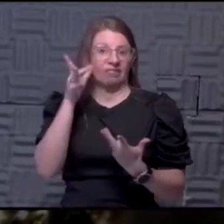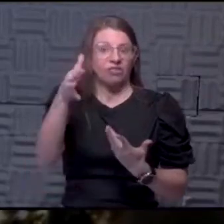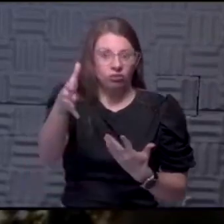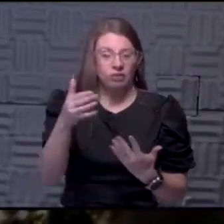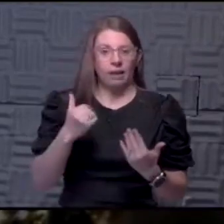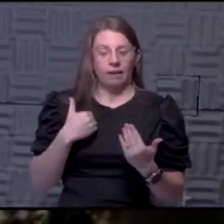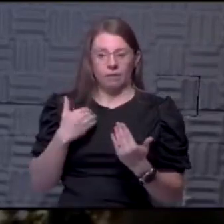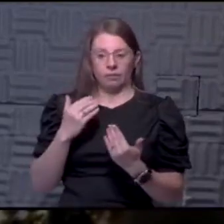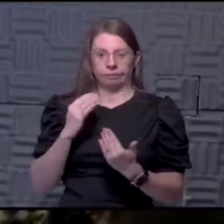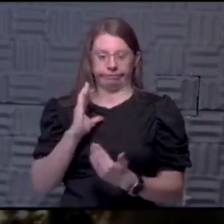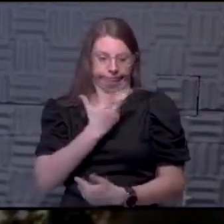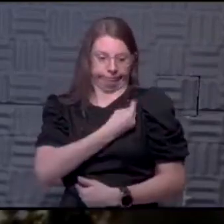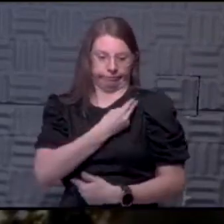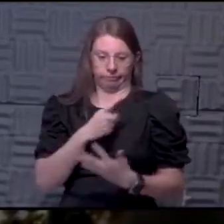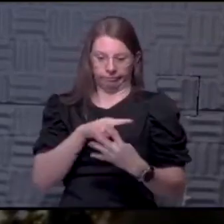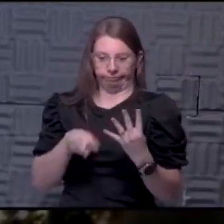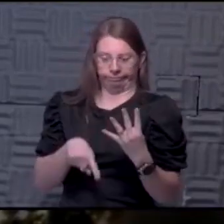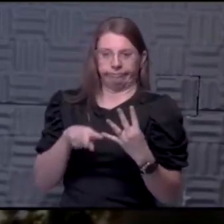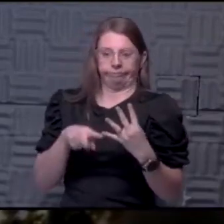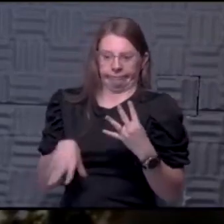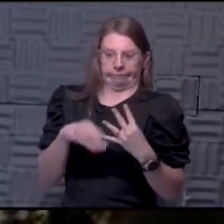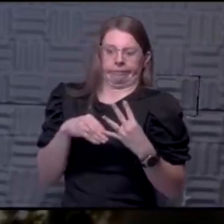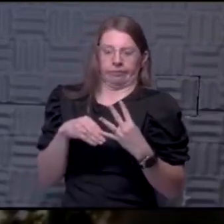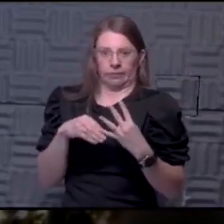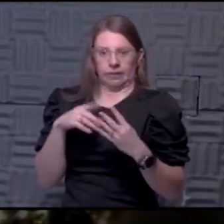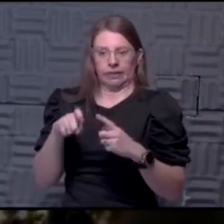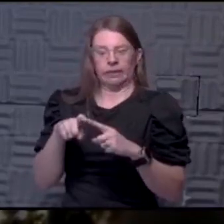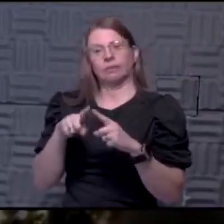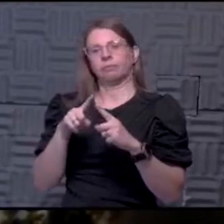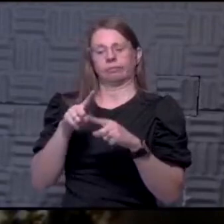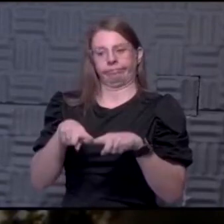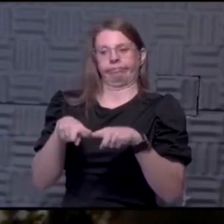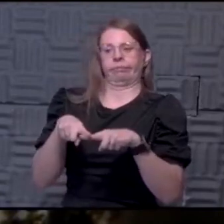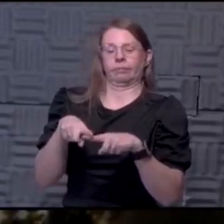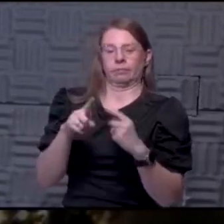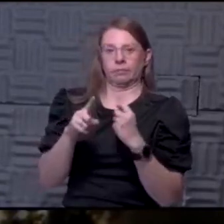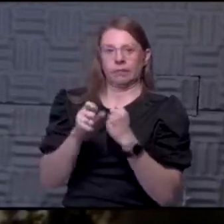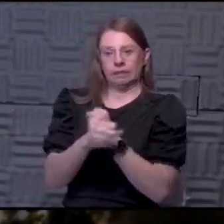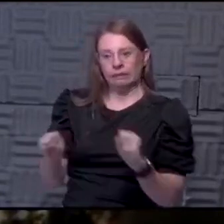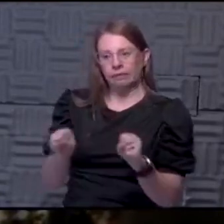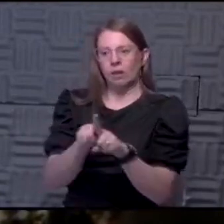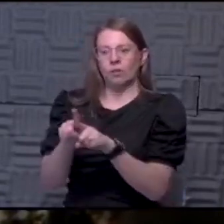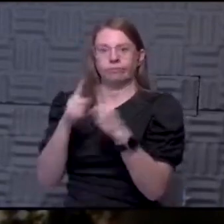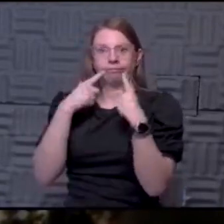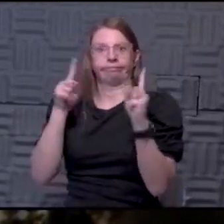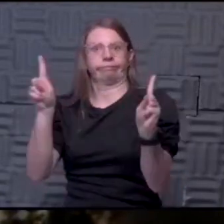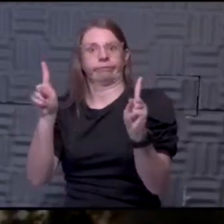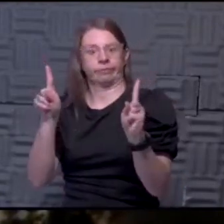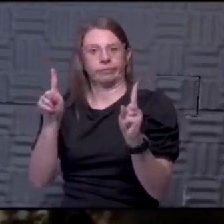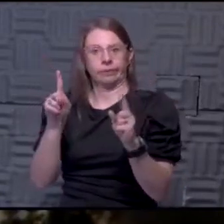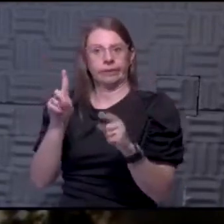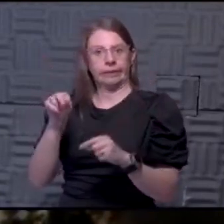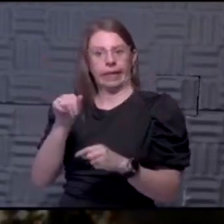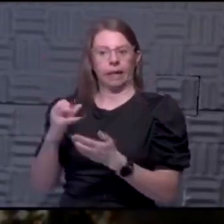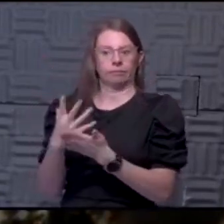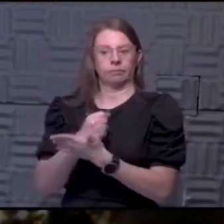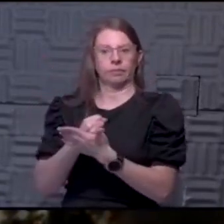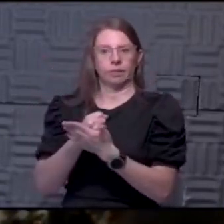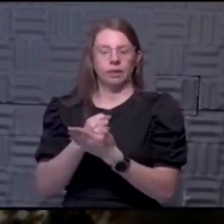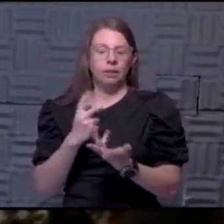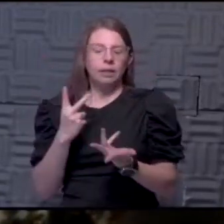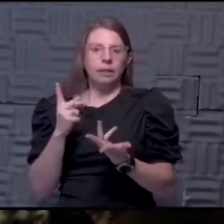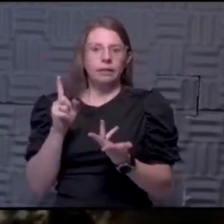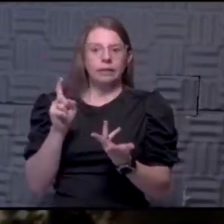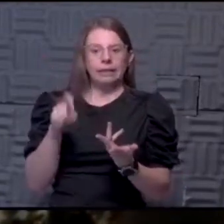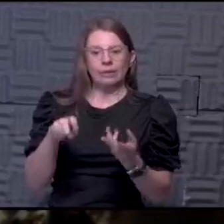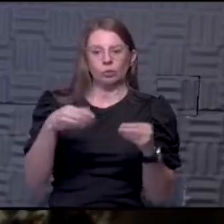we want to make sure that we're basing that on safety data and efficacy data, just like the rest of them. We hate to have something that's hard to sell, quote,